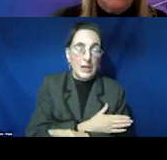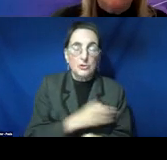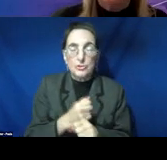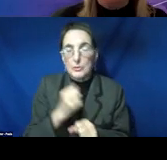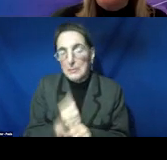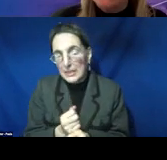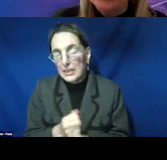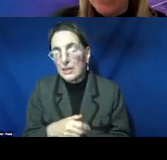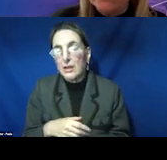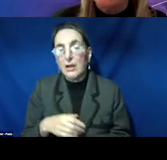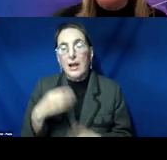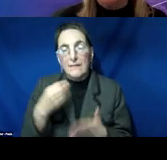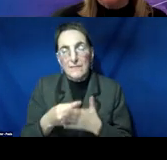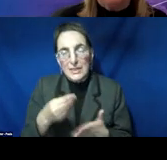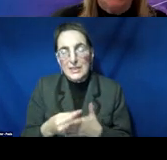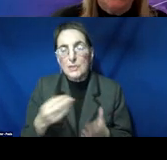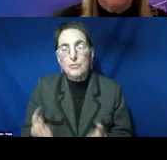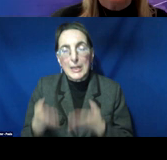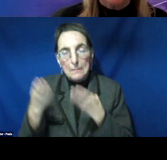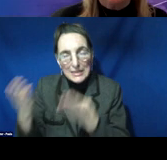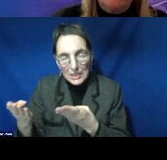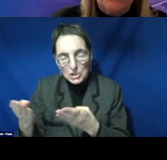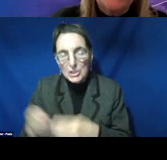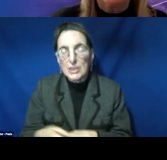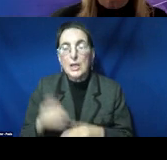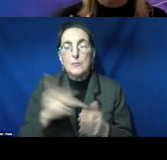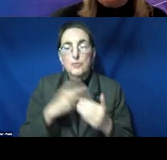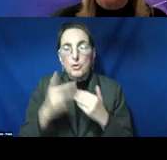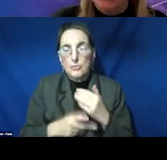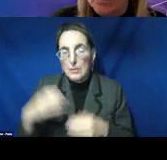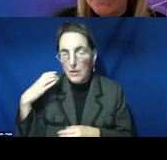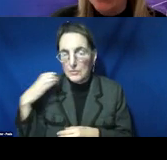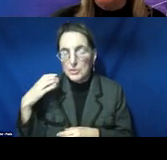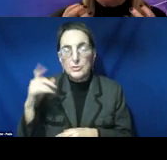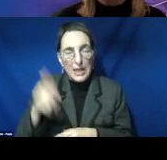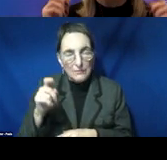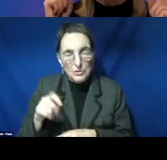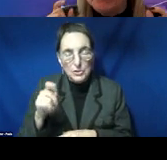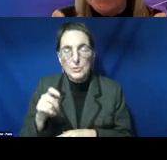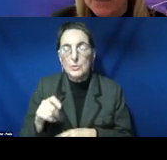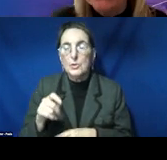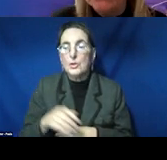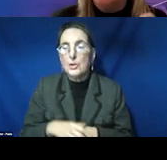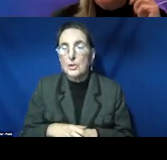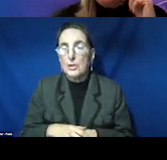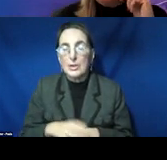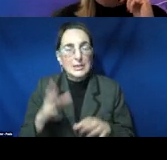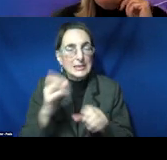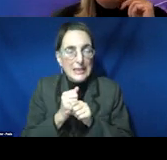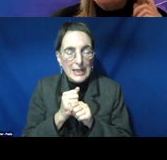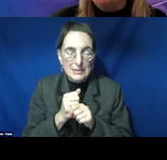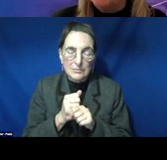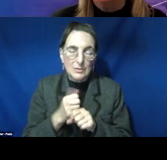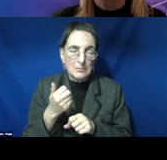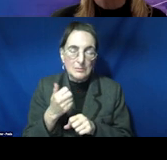a funding recommendation, program officers will have to come out and get from any